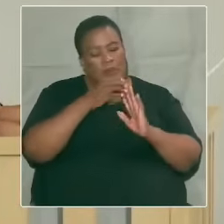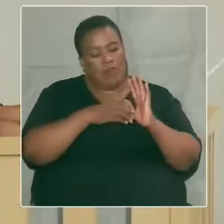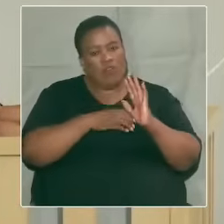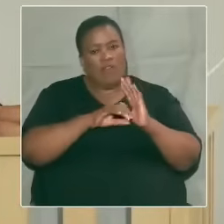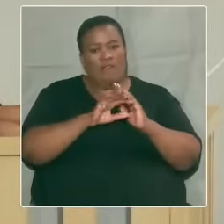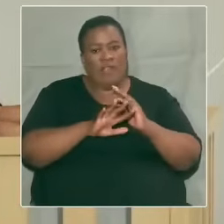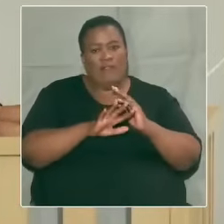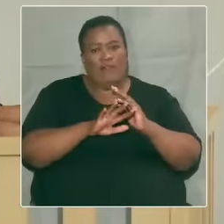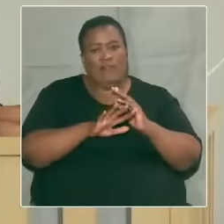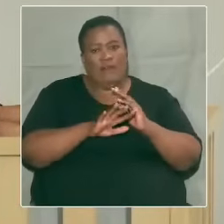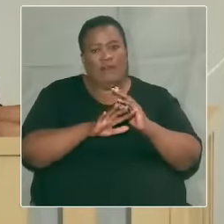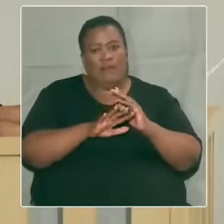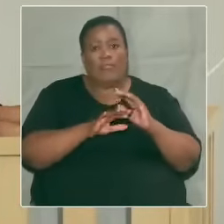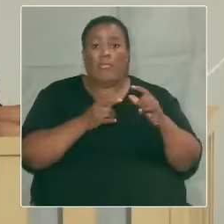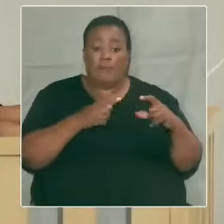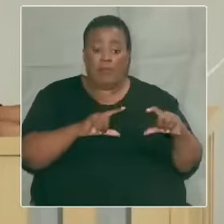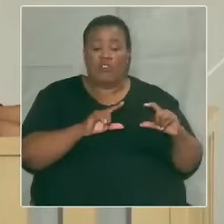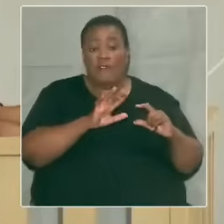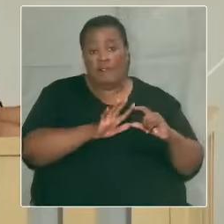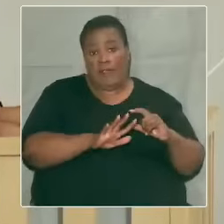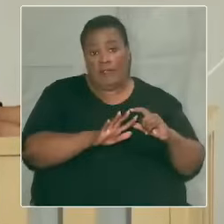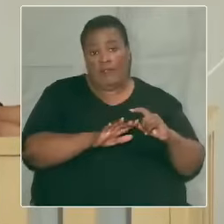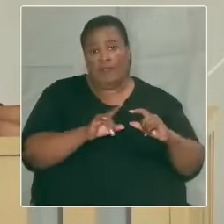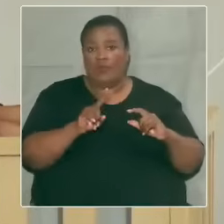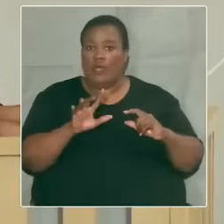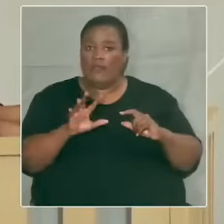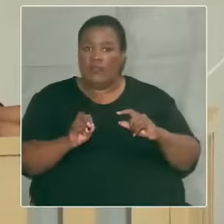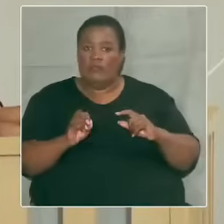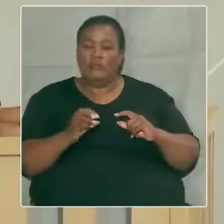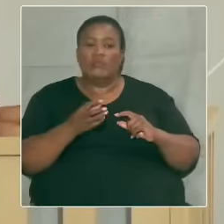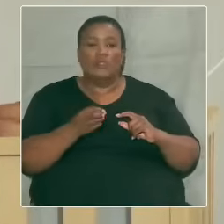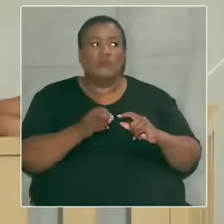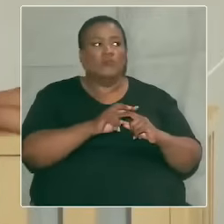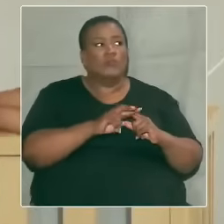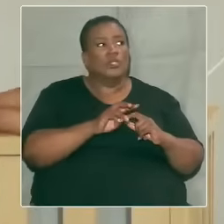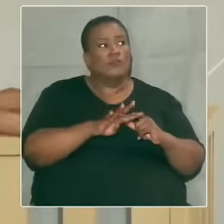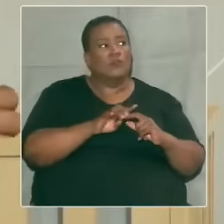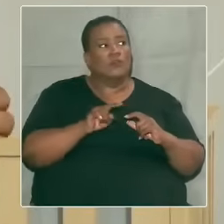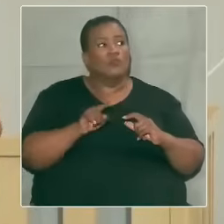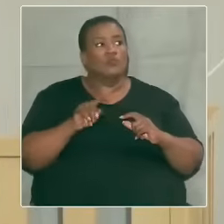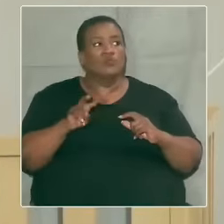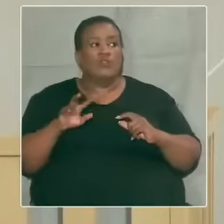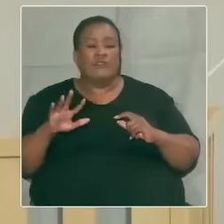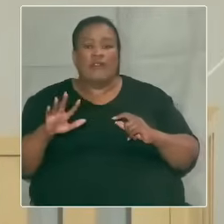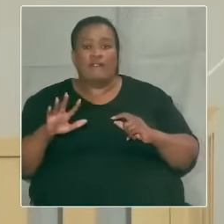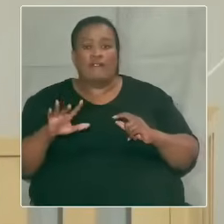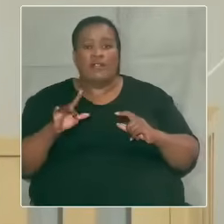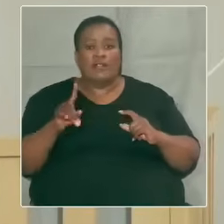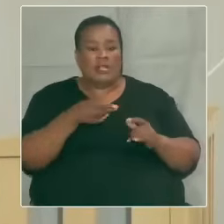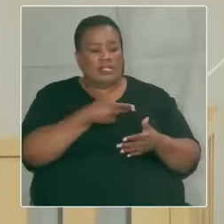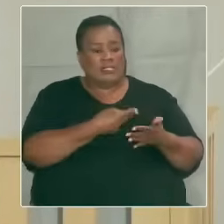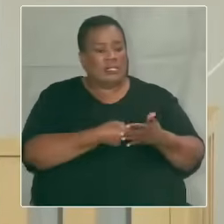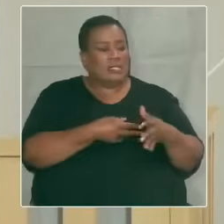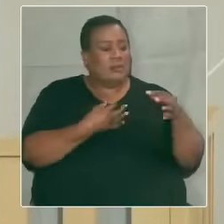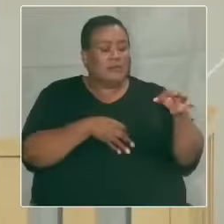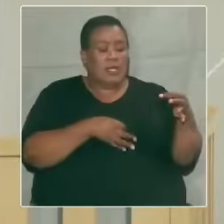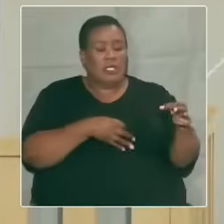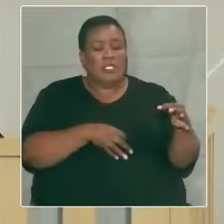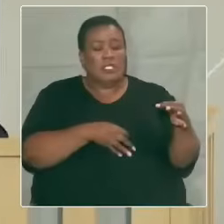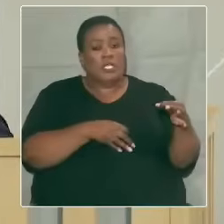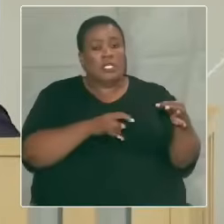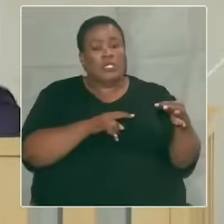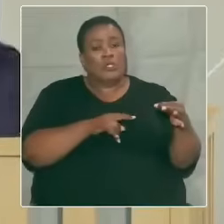150, you'll have 24 to 25 there. And if you go to the signature page at